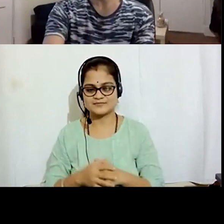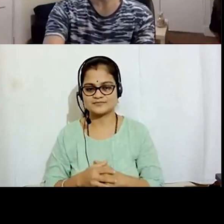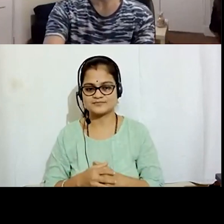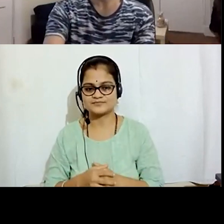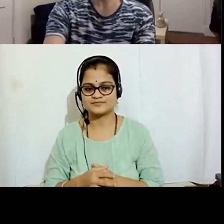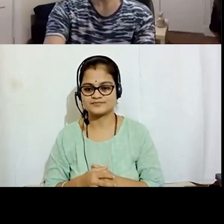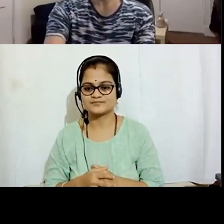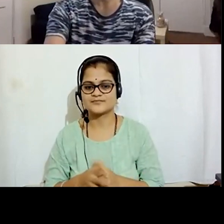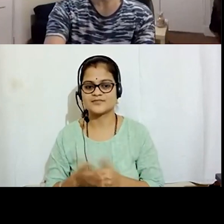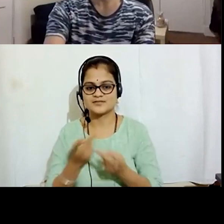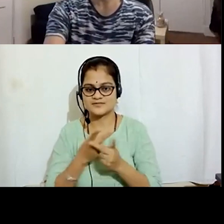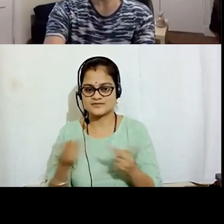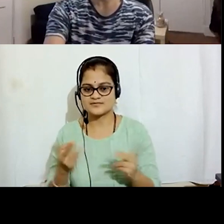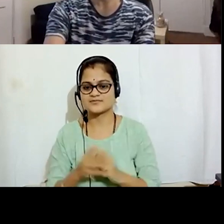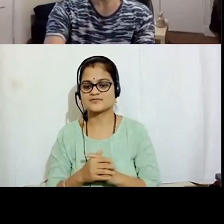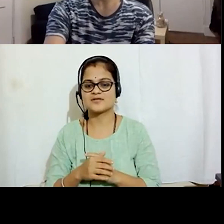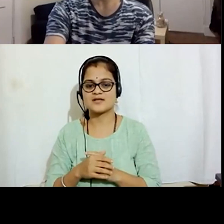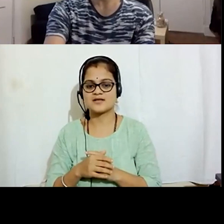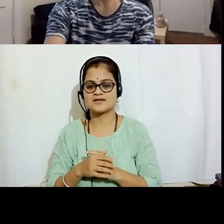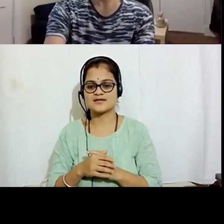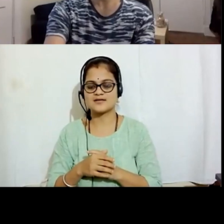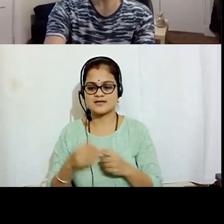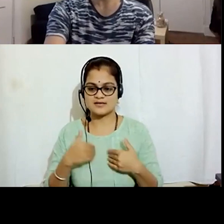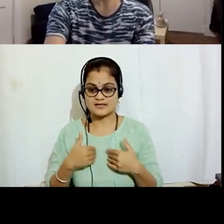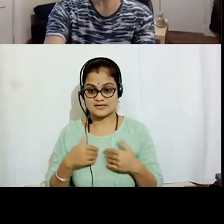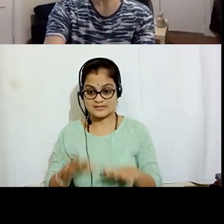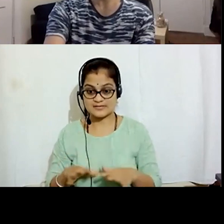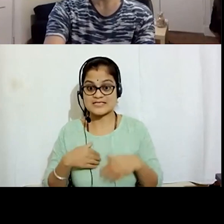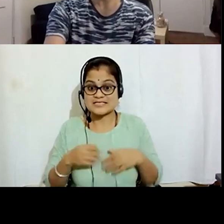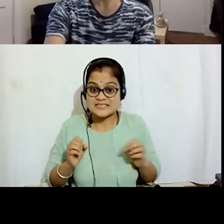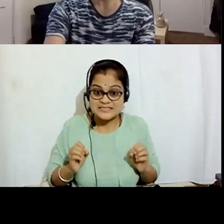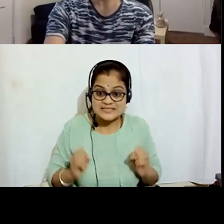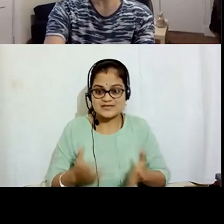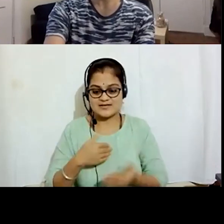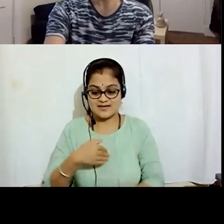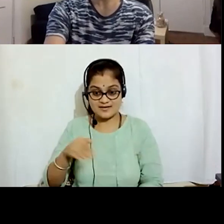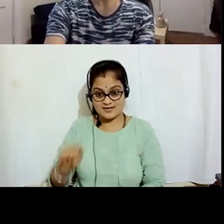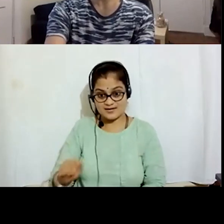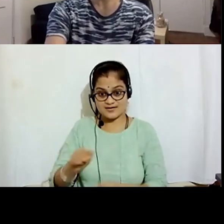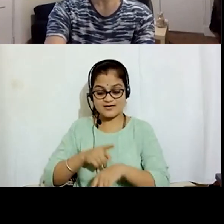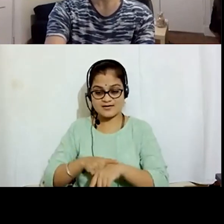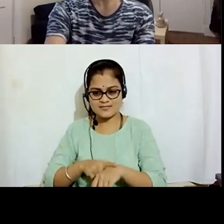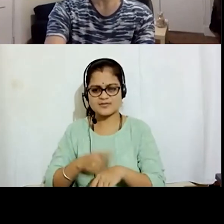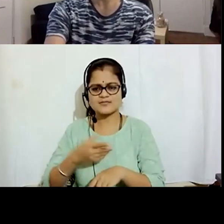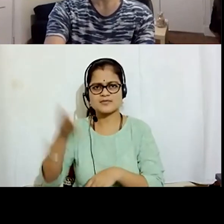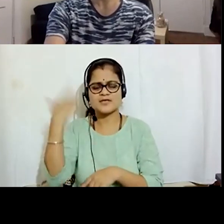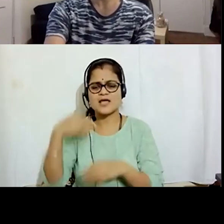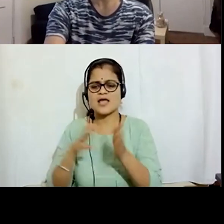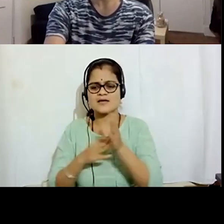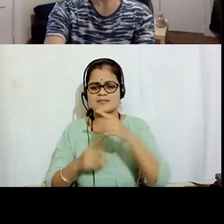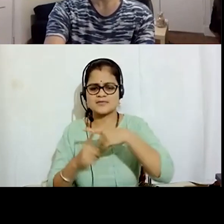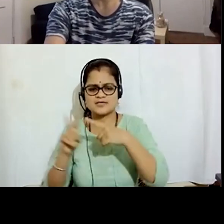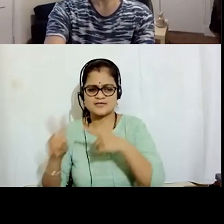chance. Means like I had planning once. Okay, I'll start from the beginning. As a kid, there used to be this one show called MTV Sound